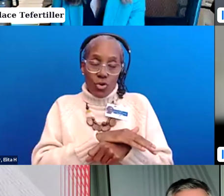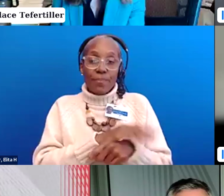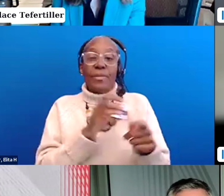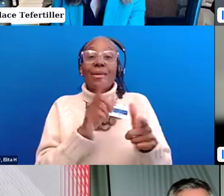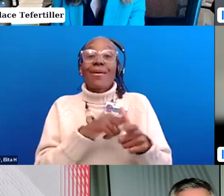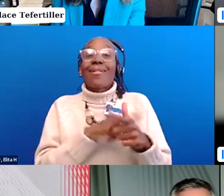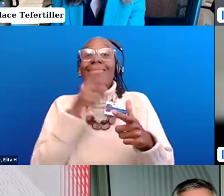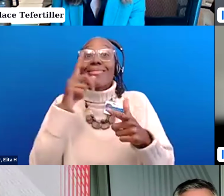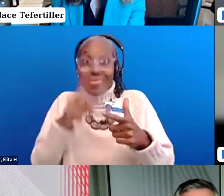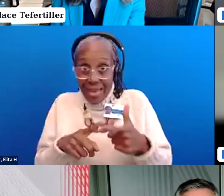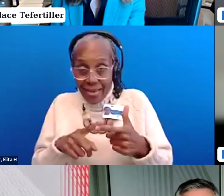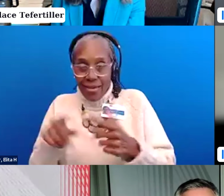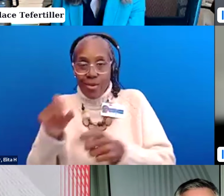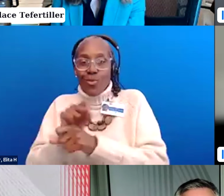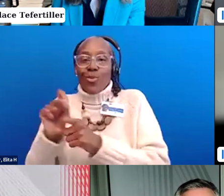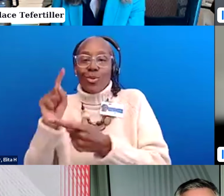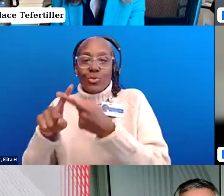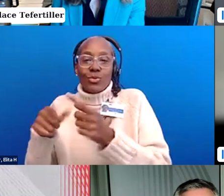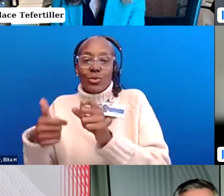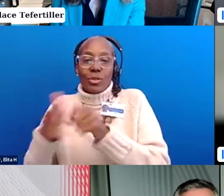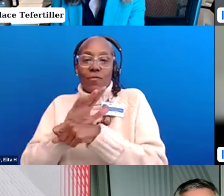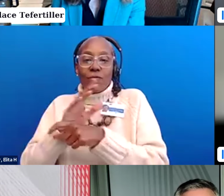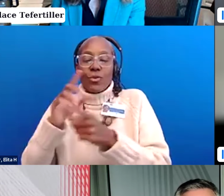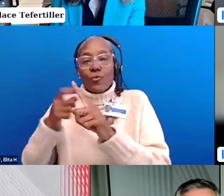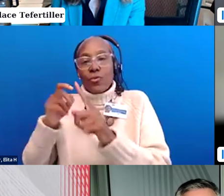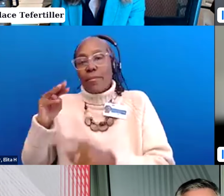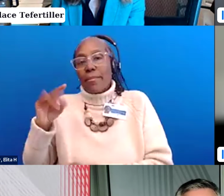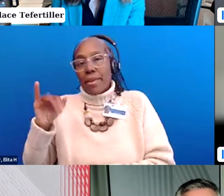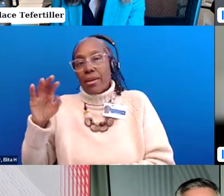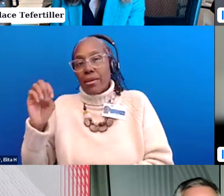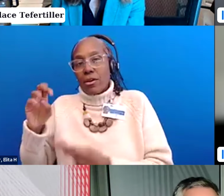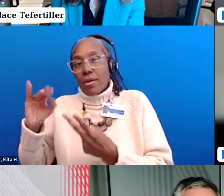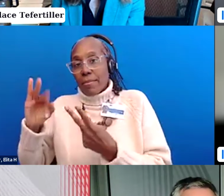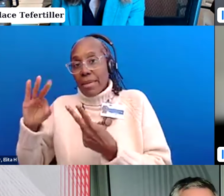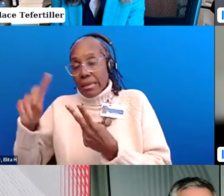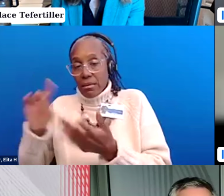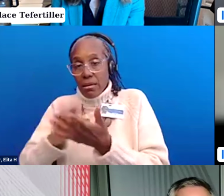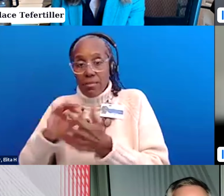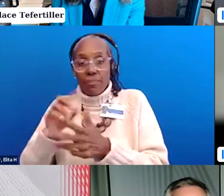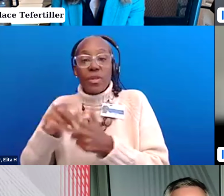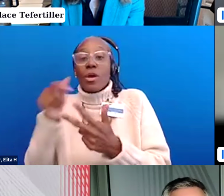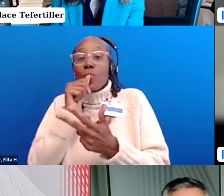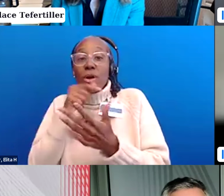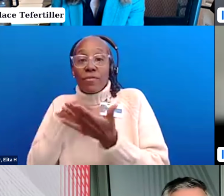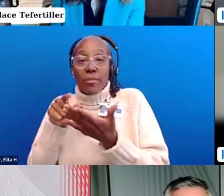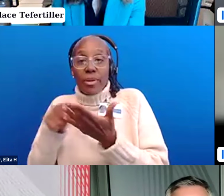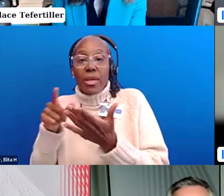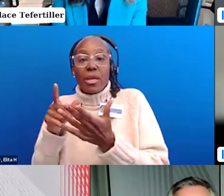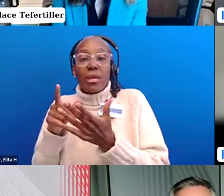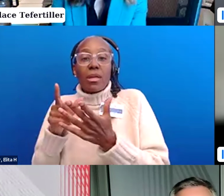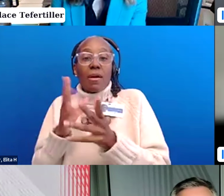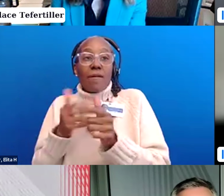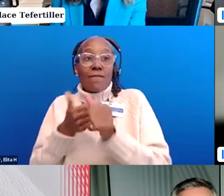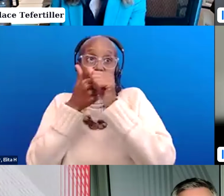have to work toward getting coverage from Medicare, Medicaid. Private payers typically